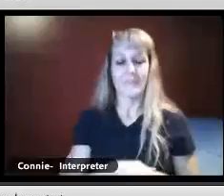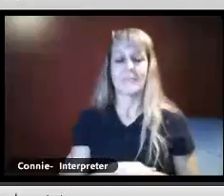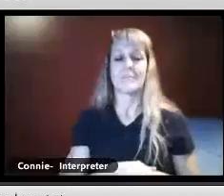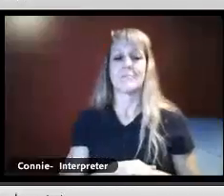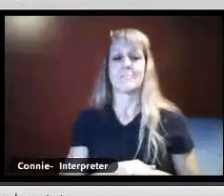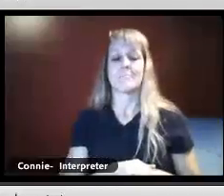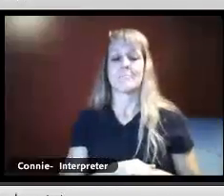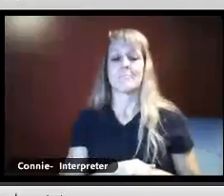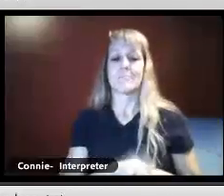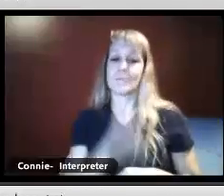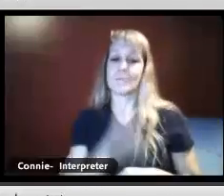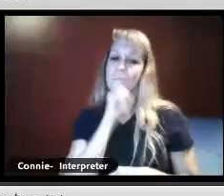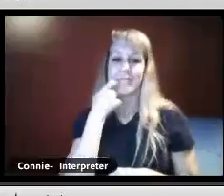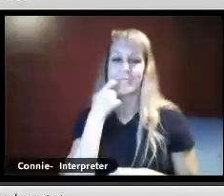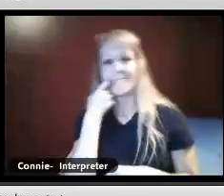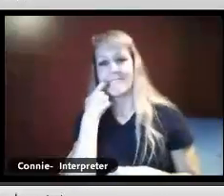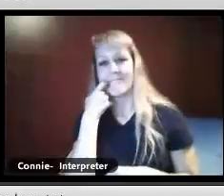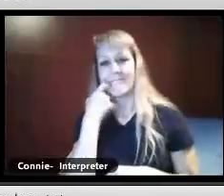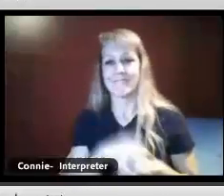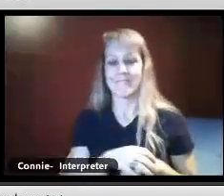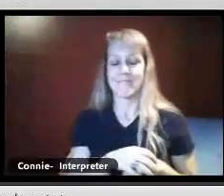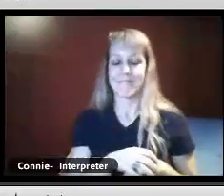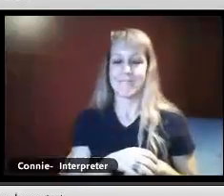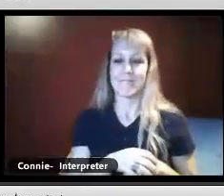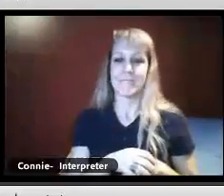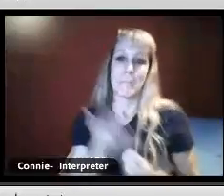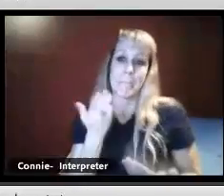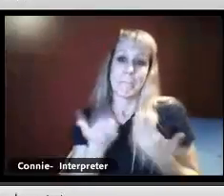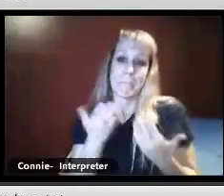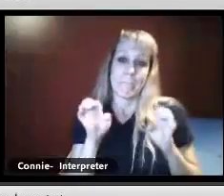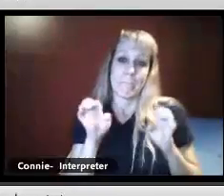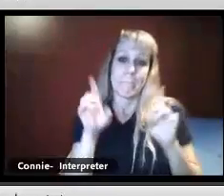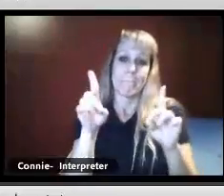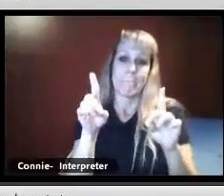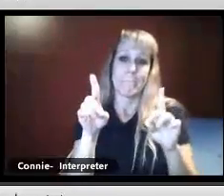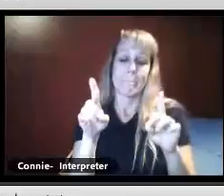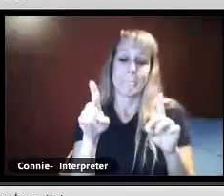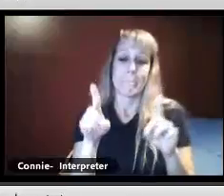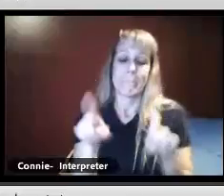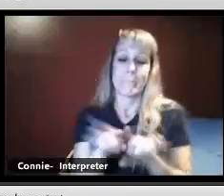they're quite addictive and possibly educational. I think also educational.